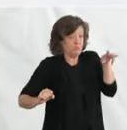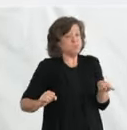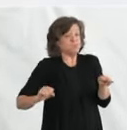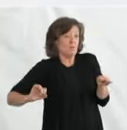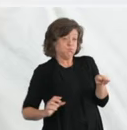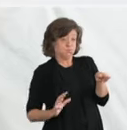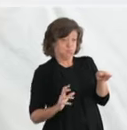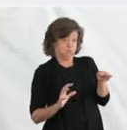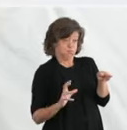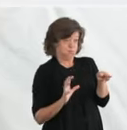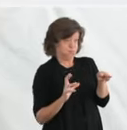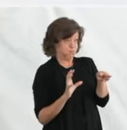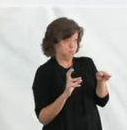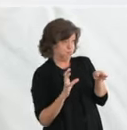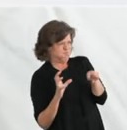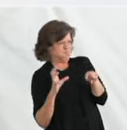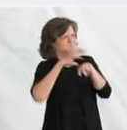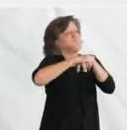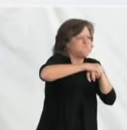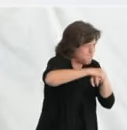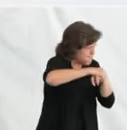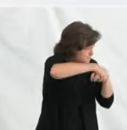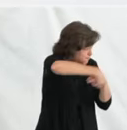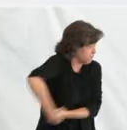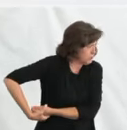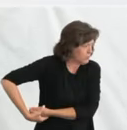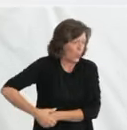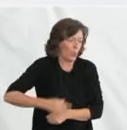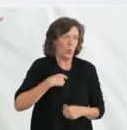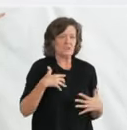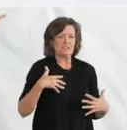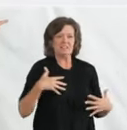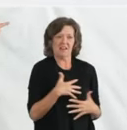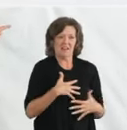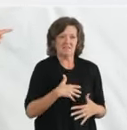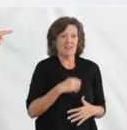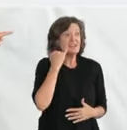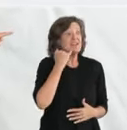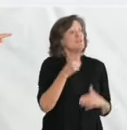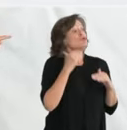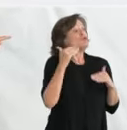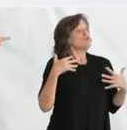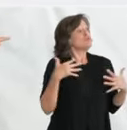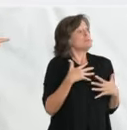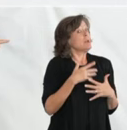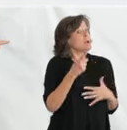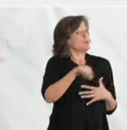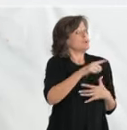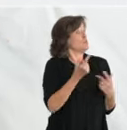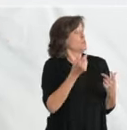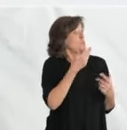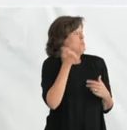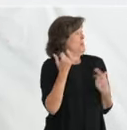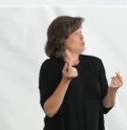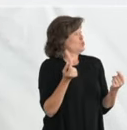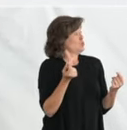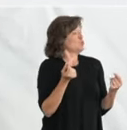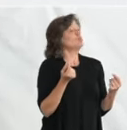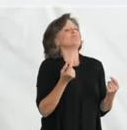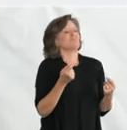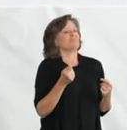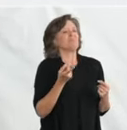she's gone. It was horrible, it was terrifying. And if you were too scared to watch the movie, you could go and sit behind the lockers.